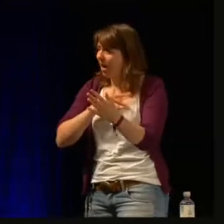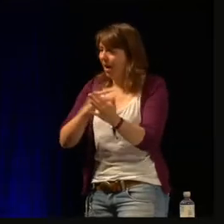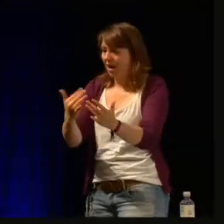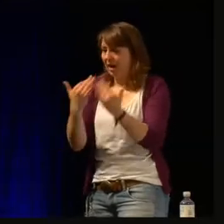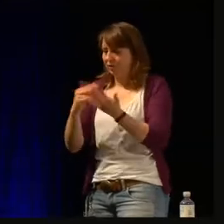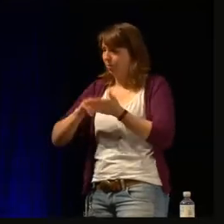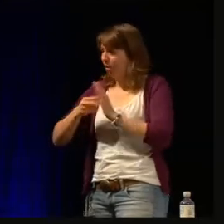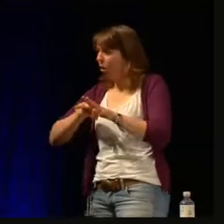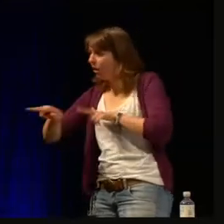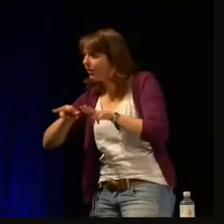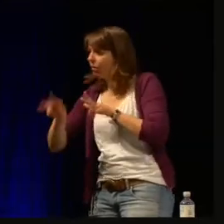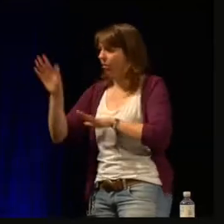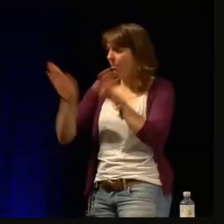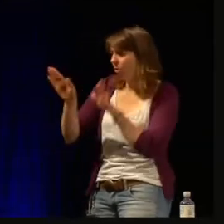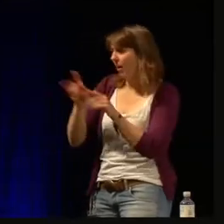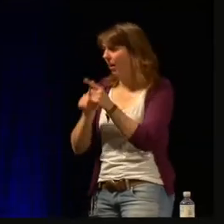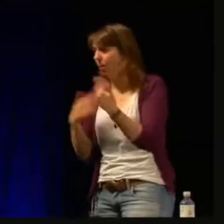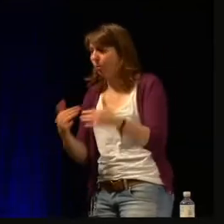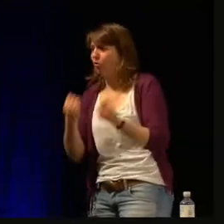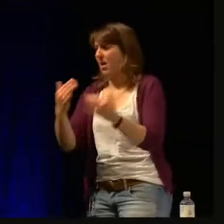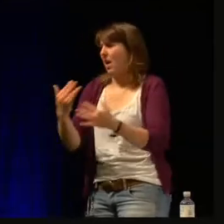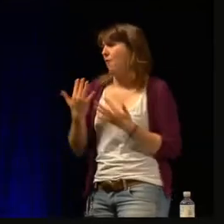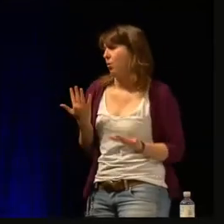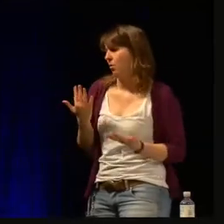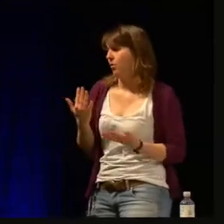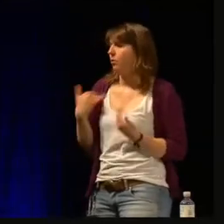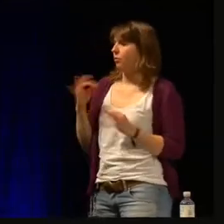politics and mobilization and all those things.